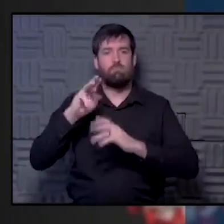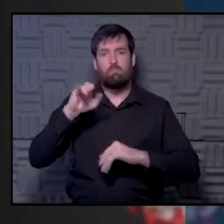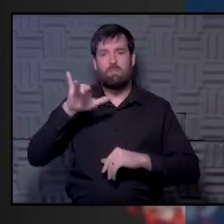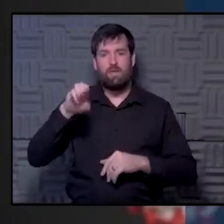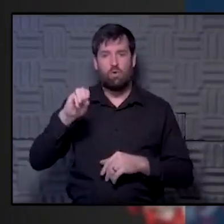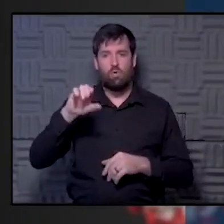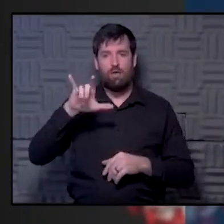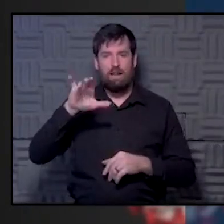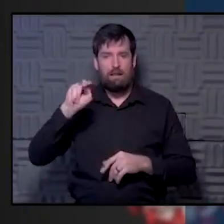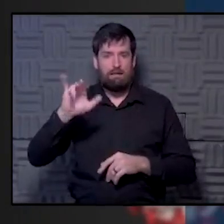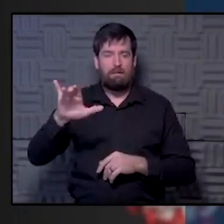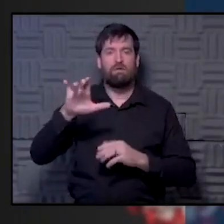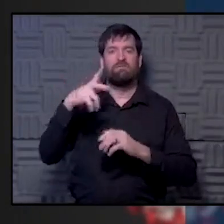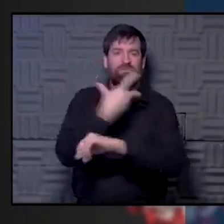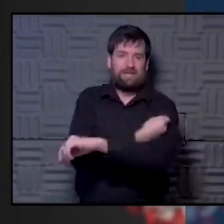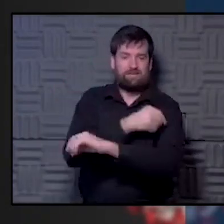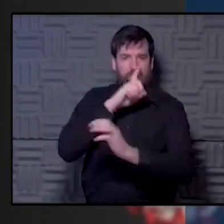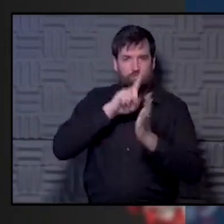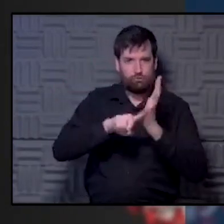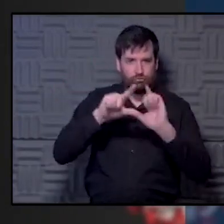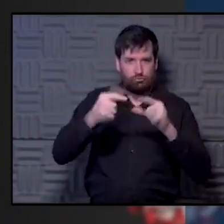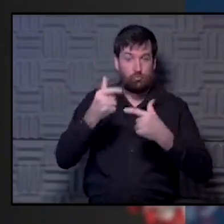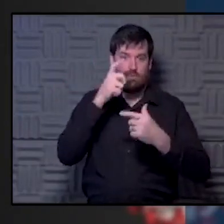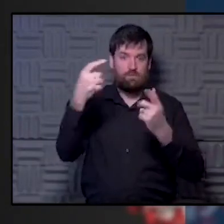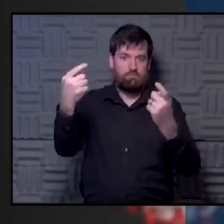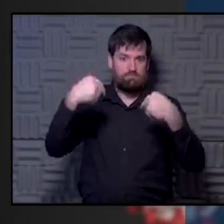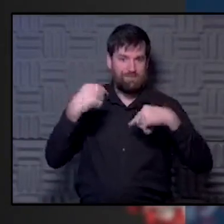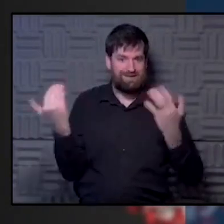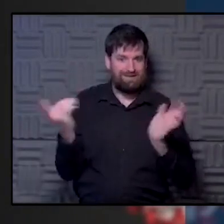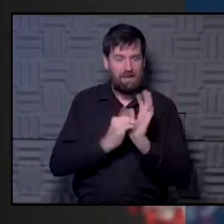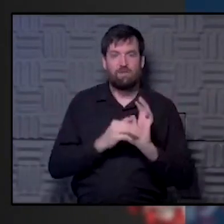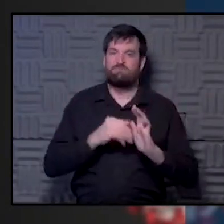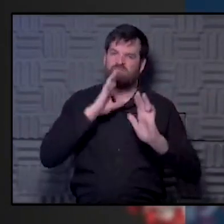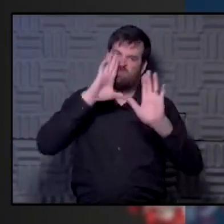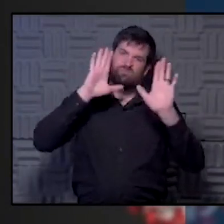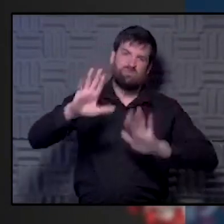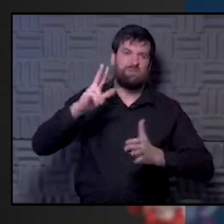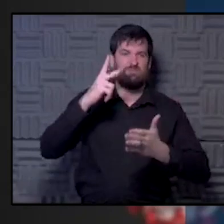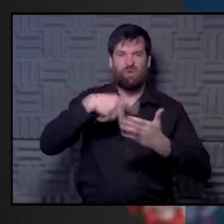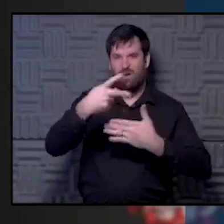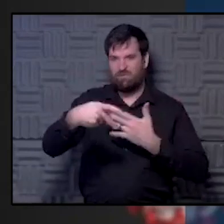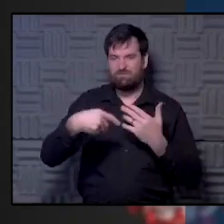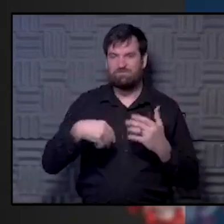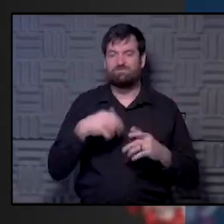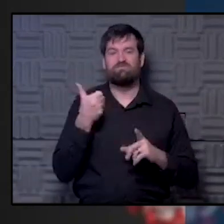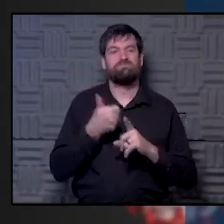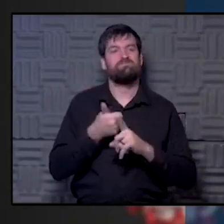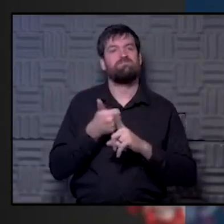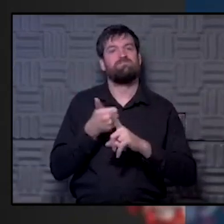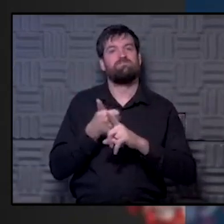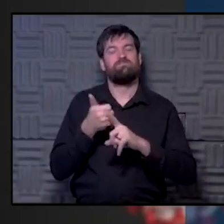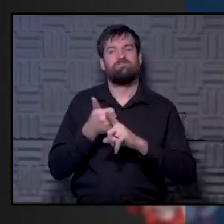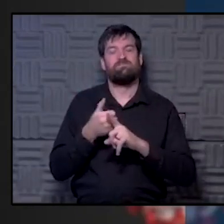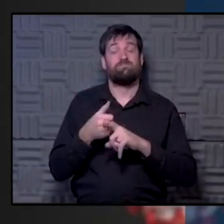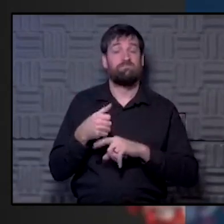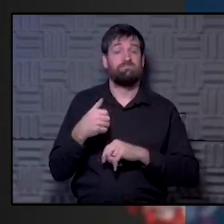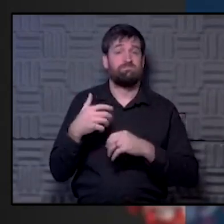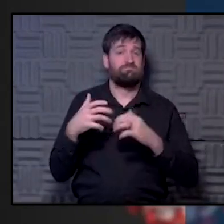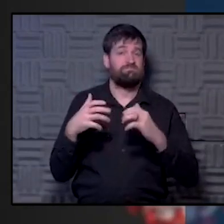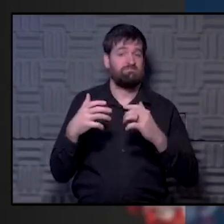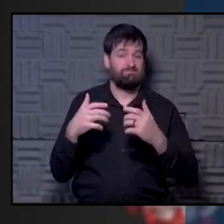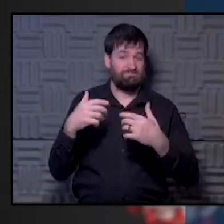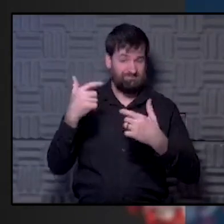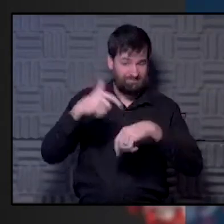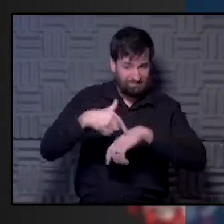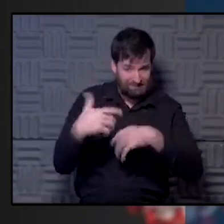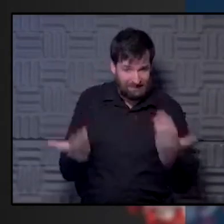Clinic's Vaccine Research Group. He'll be back on our program with us. That'll be a great program because he was with us before.